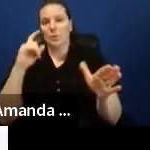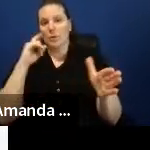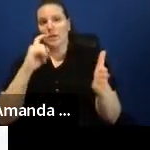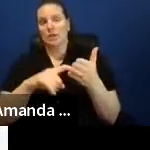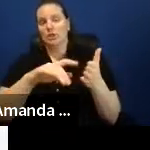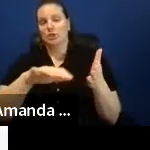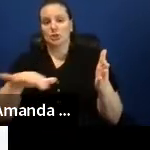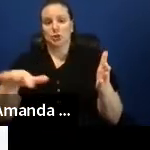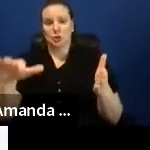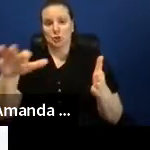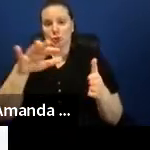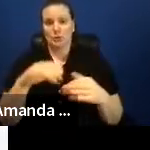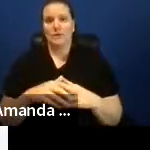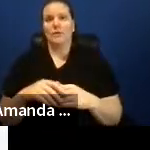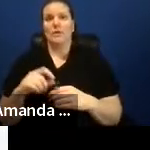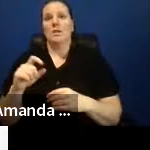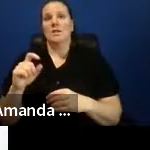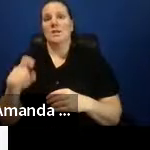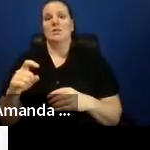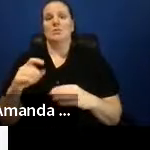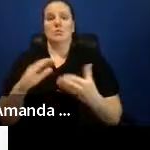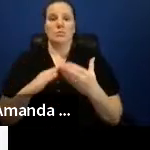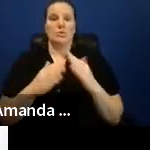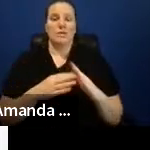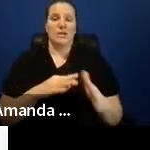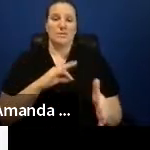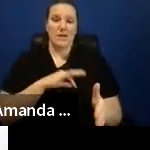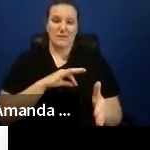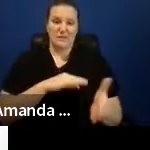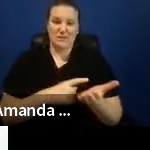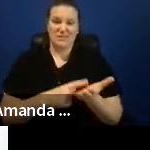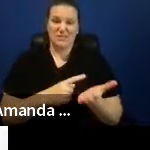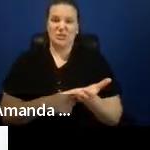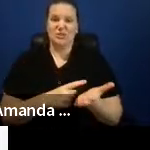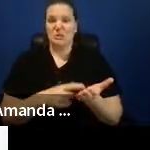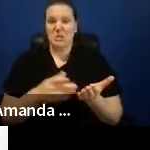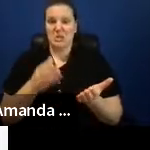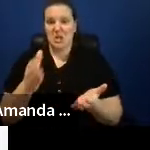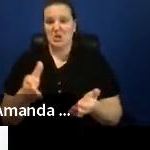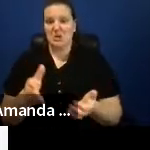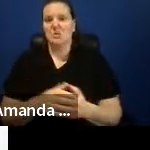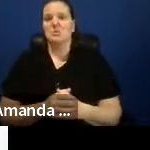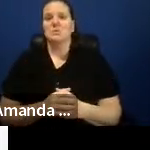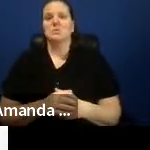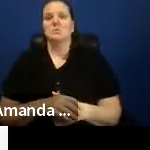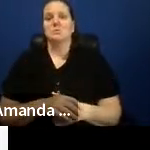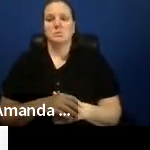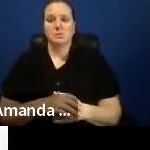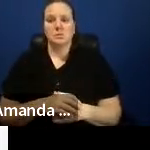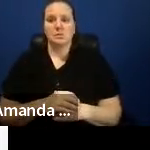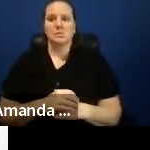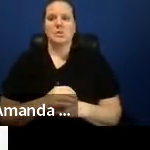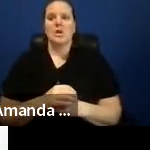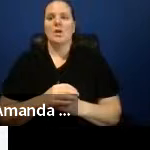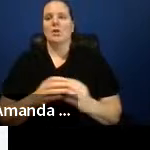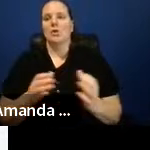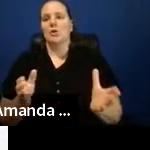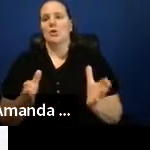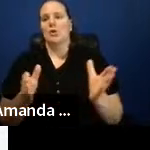of the need for a community benefits discussion is there, and so I encourage us